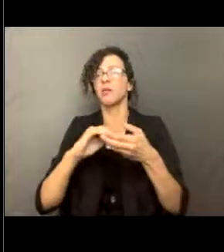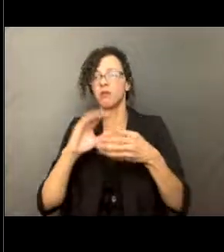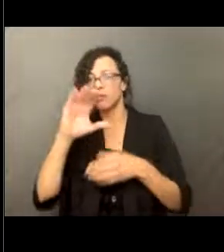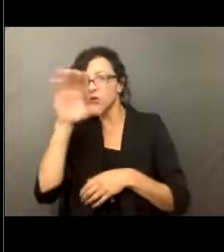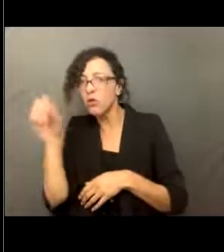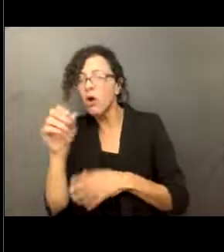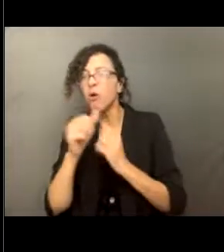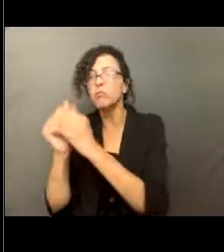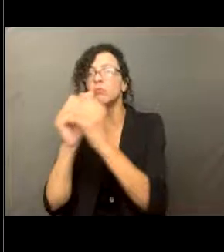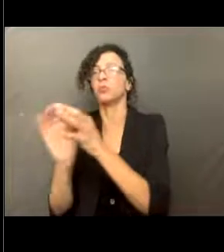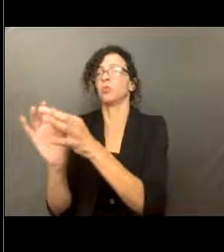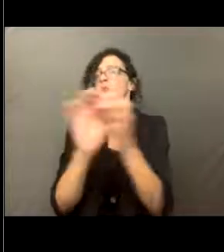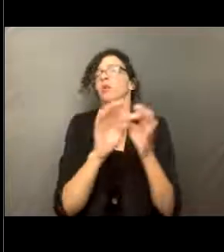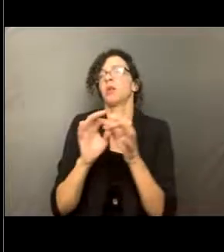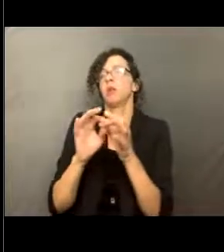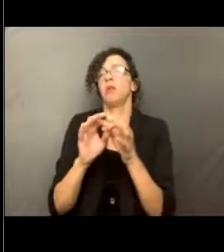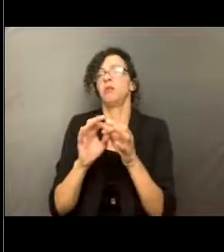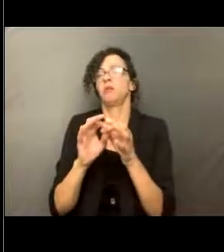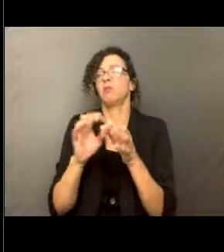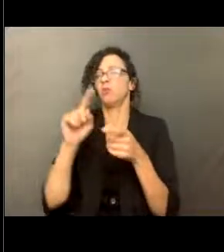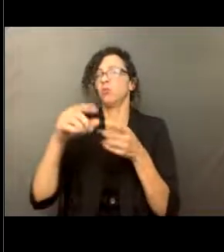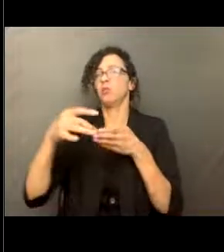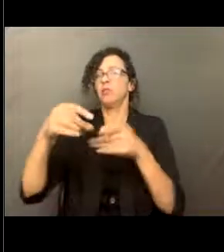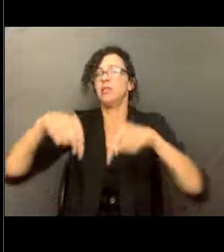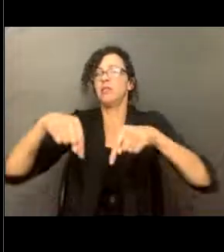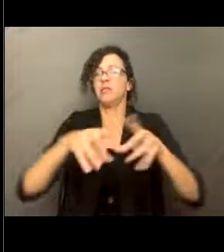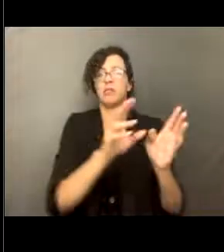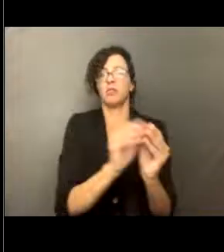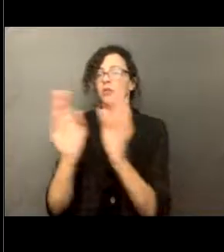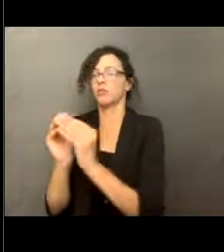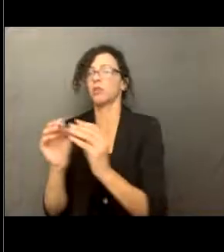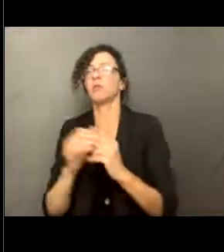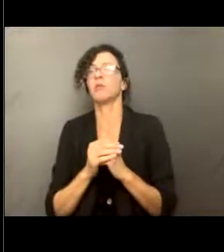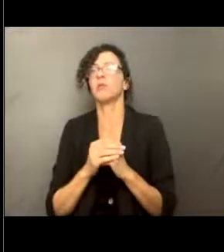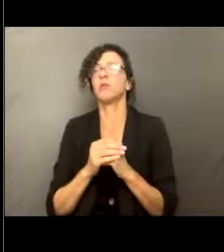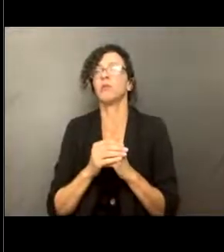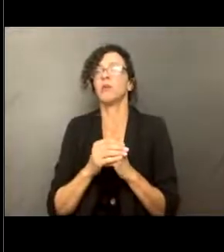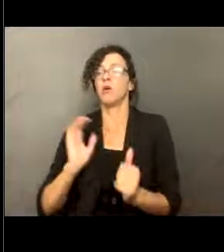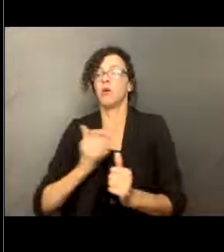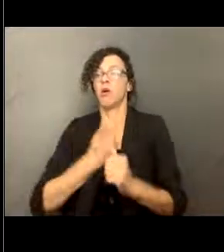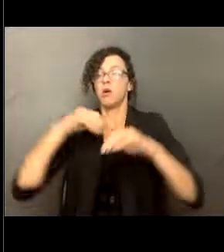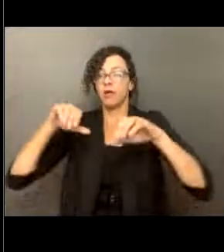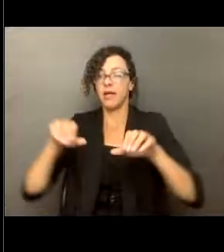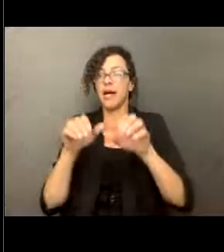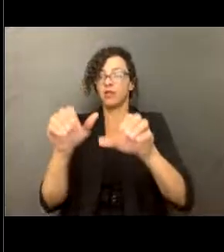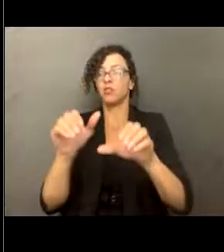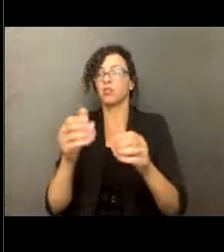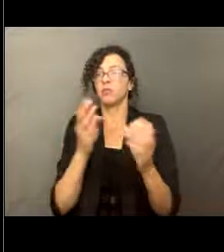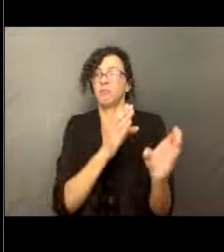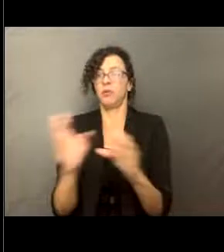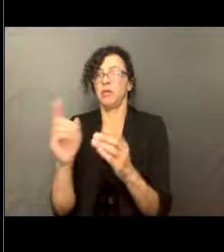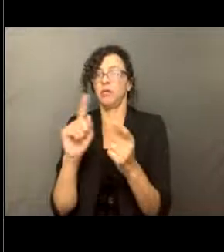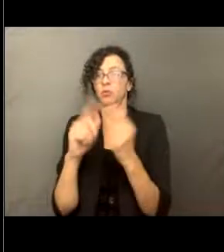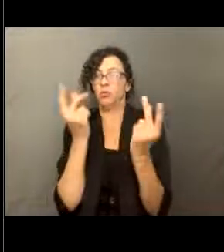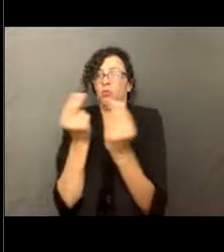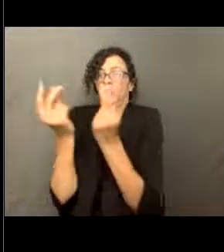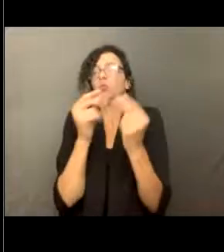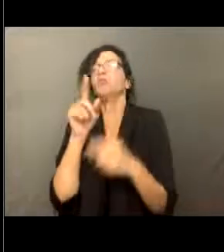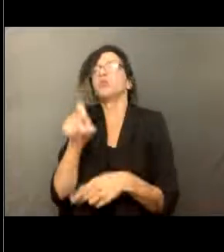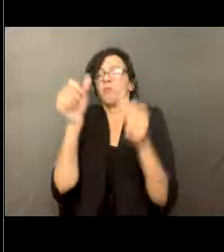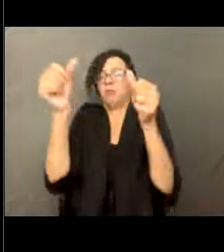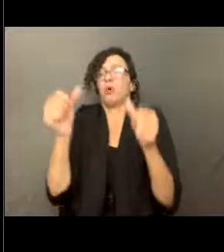kind of impacts that we heard will be posted, or they should be posted in the book item already, so you can look at a detailed description from those